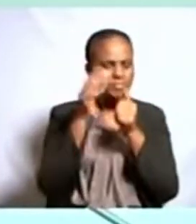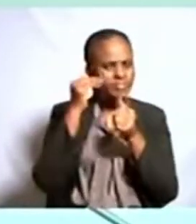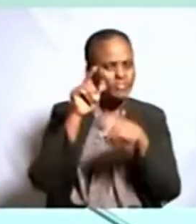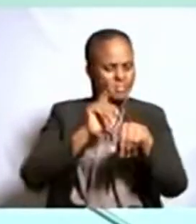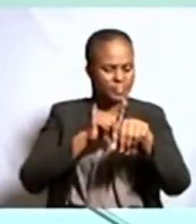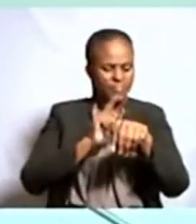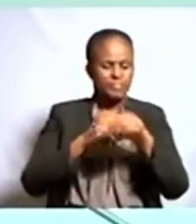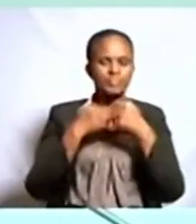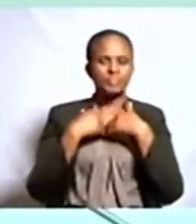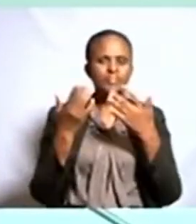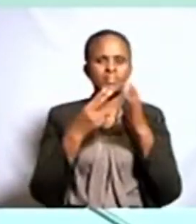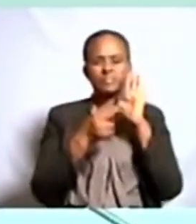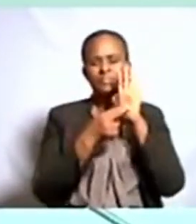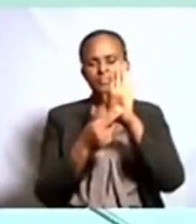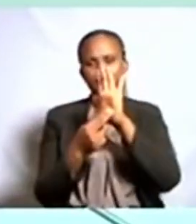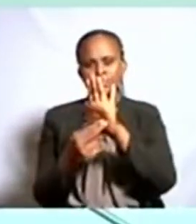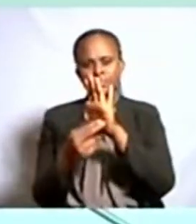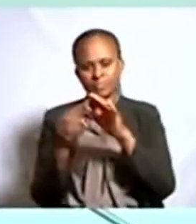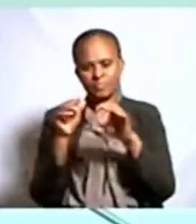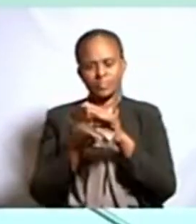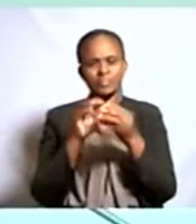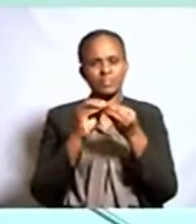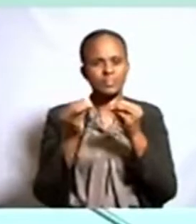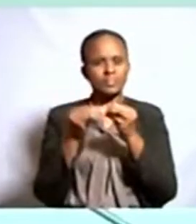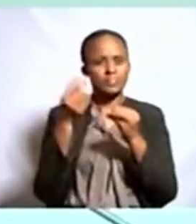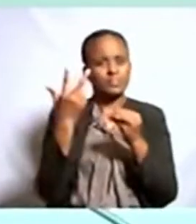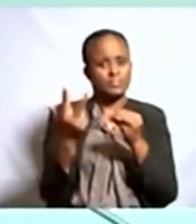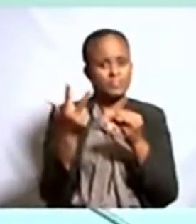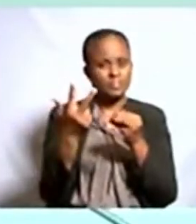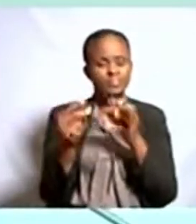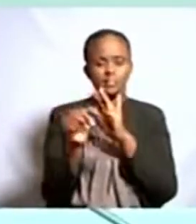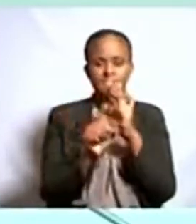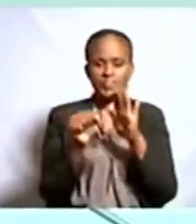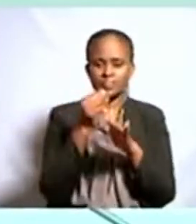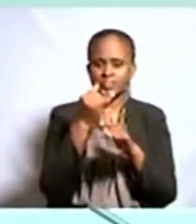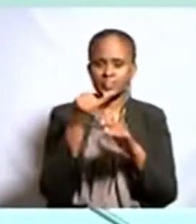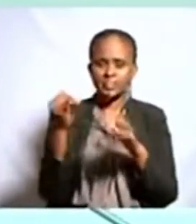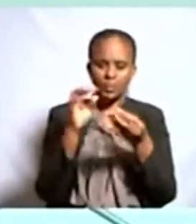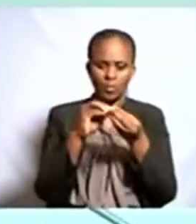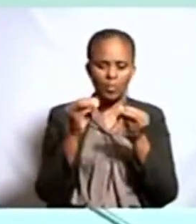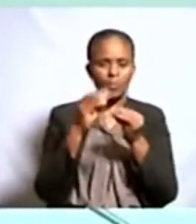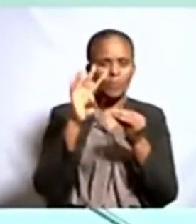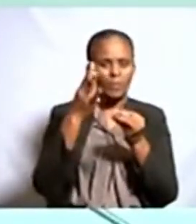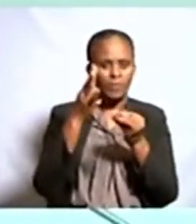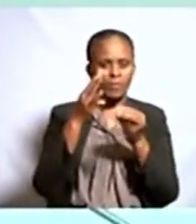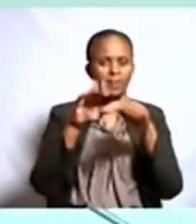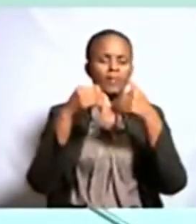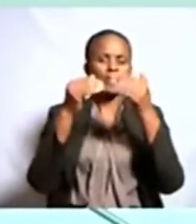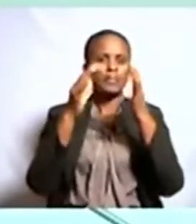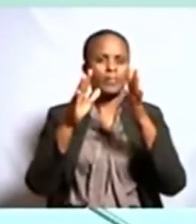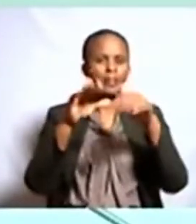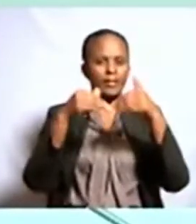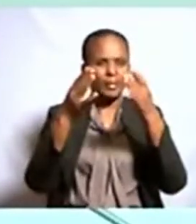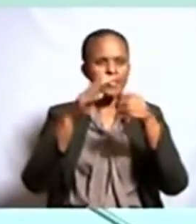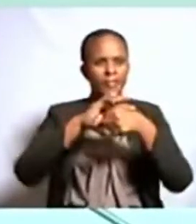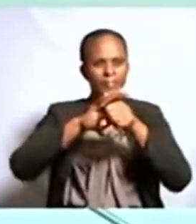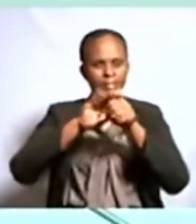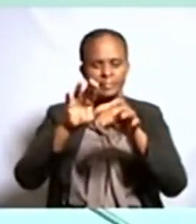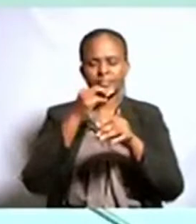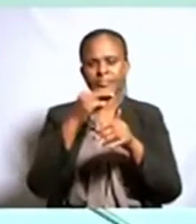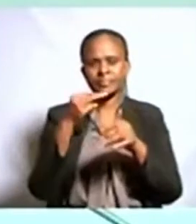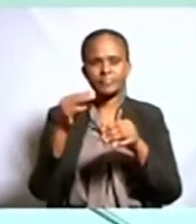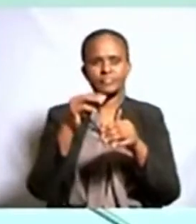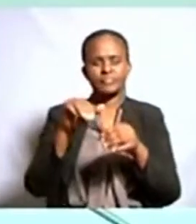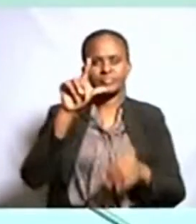time factor as shown at Appendix 3. Sub-item 4. Supply and delivery of COVID-19 materials.